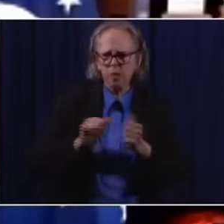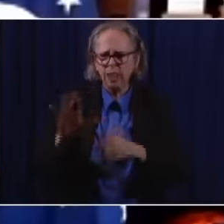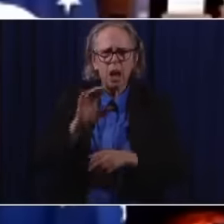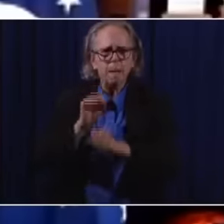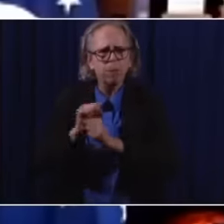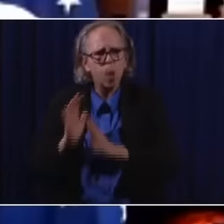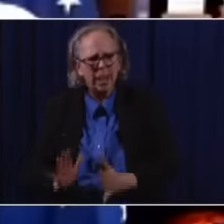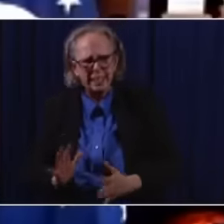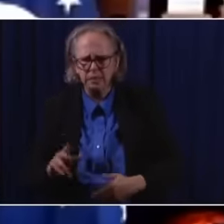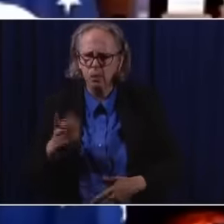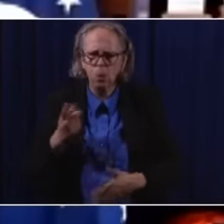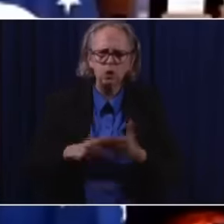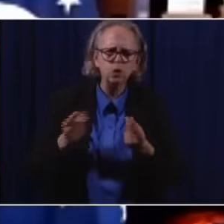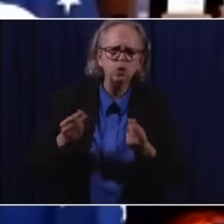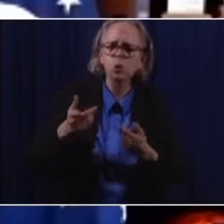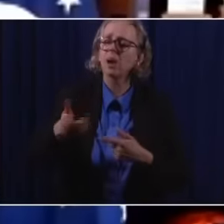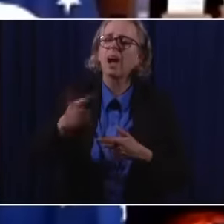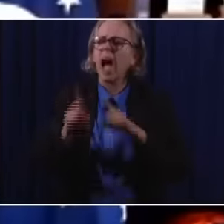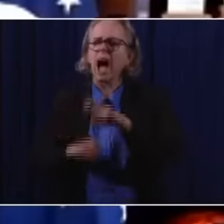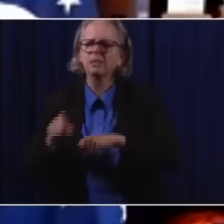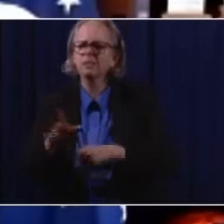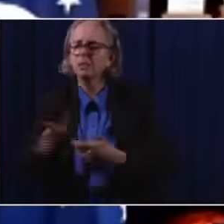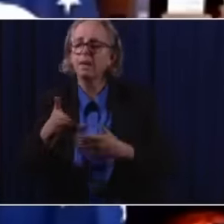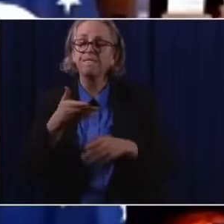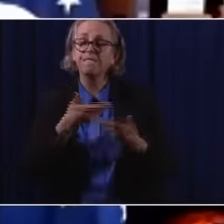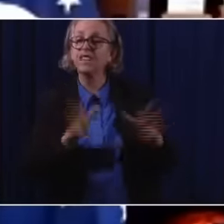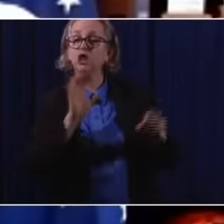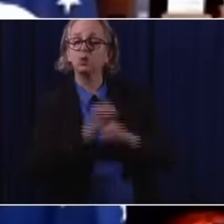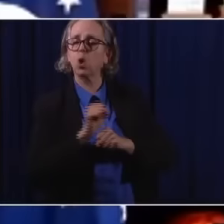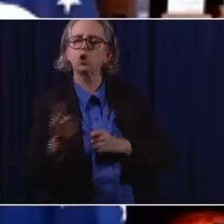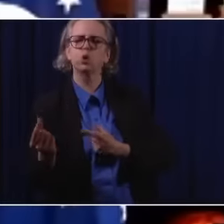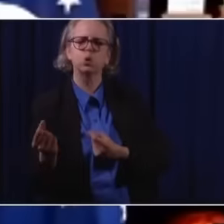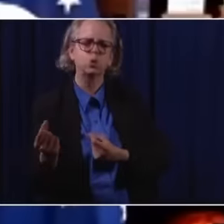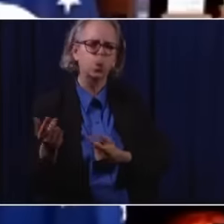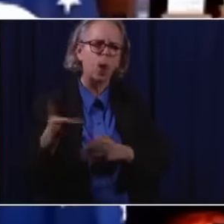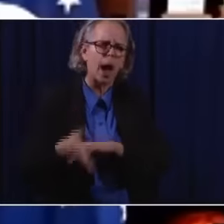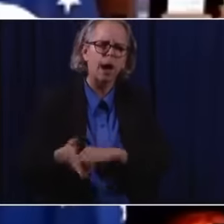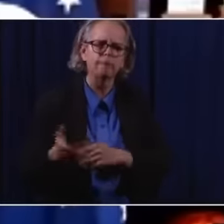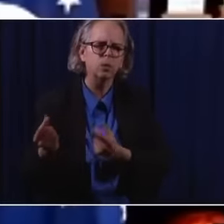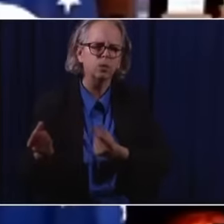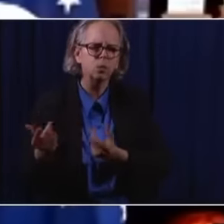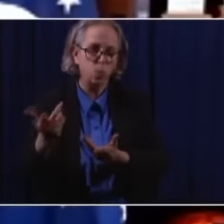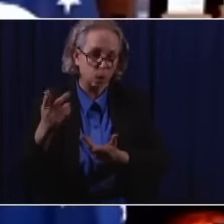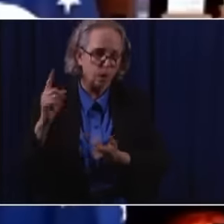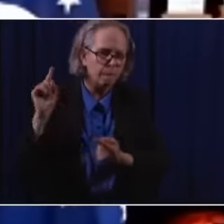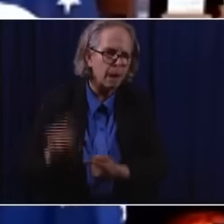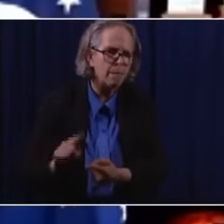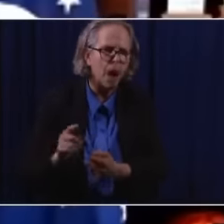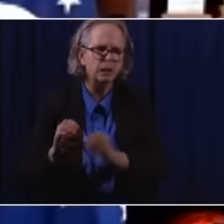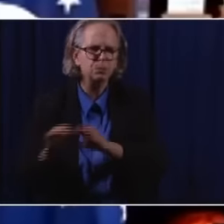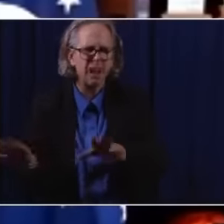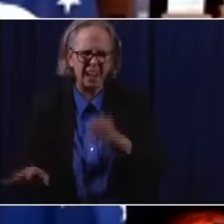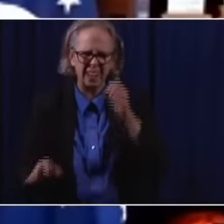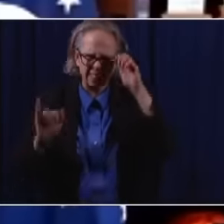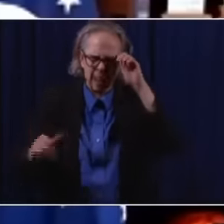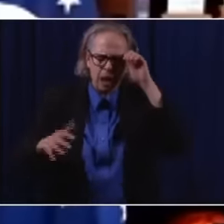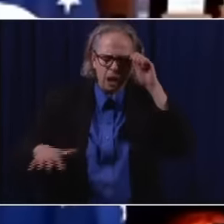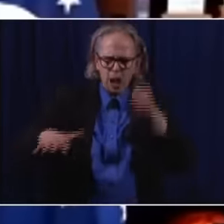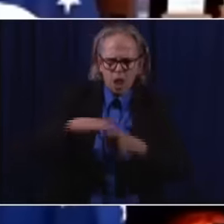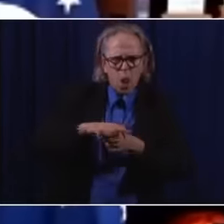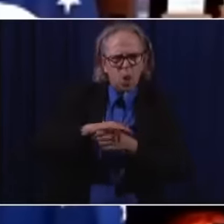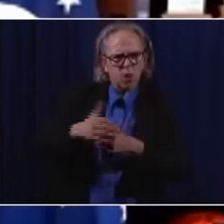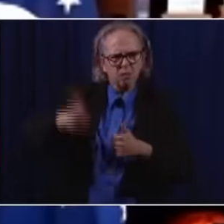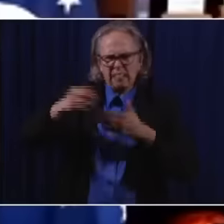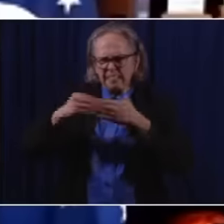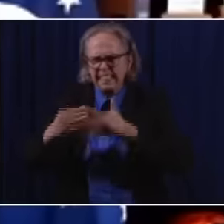can help to mitigate the problem. And we want to thank those local officials and encourage them